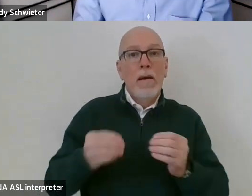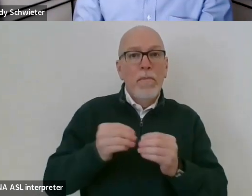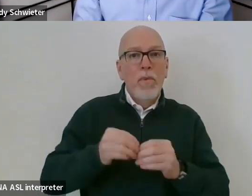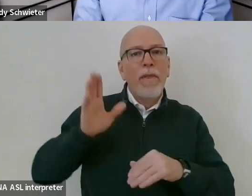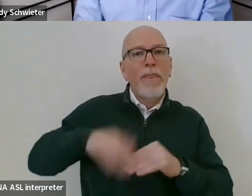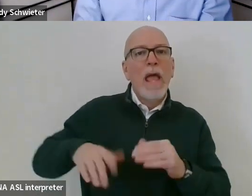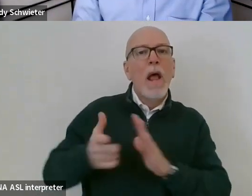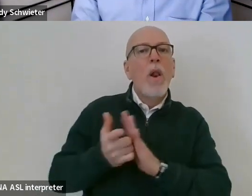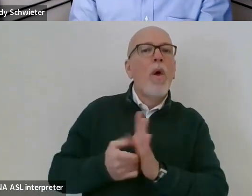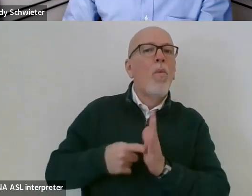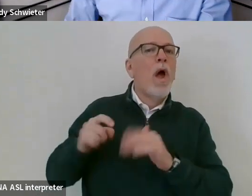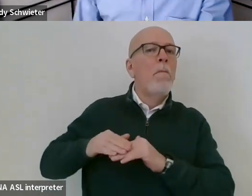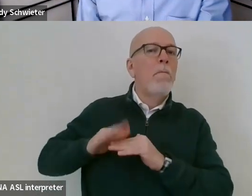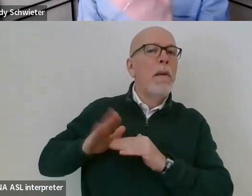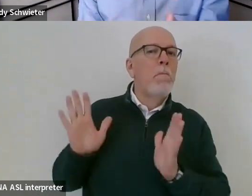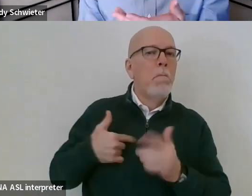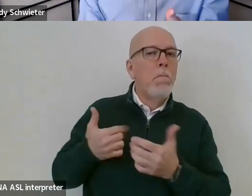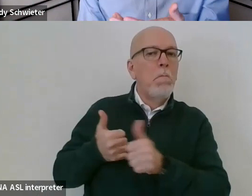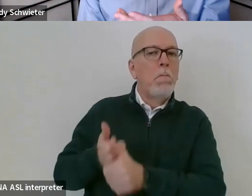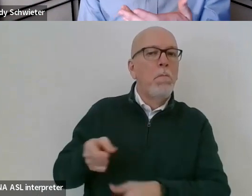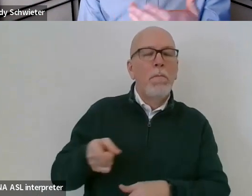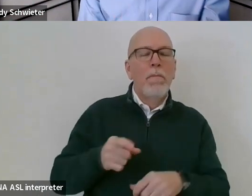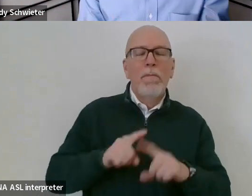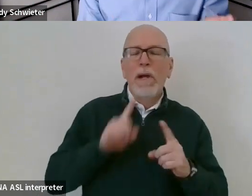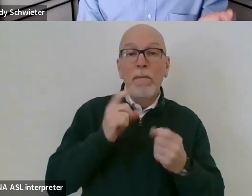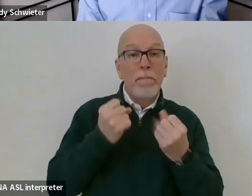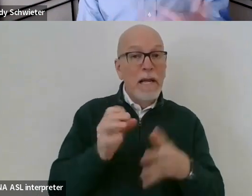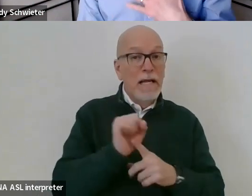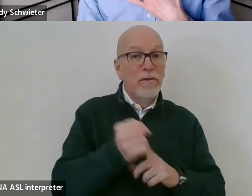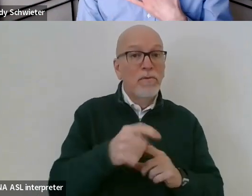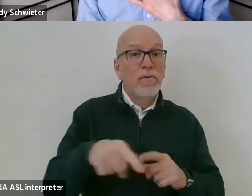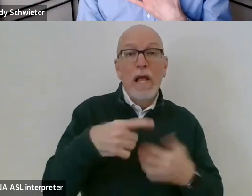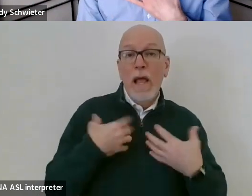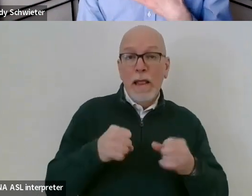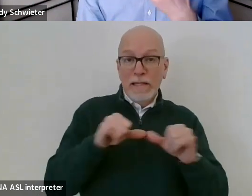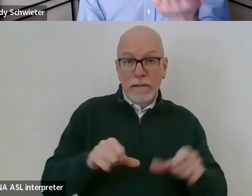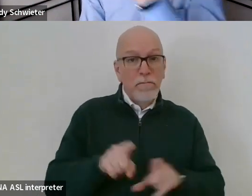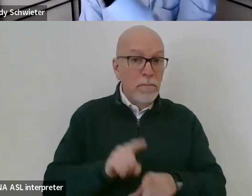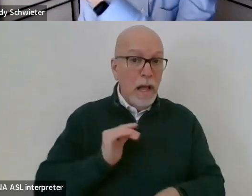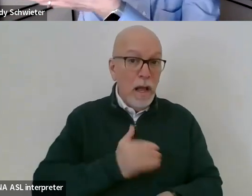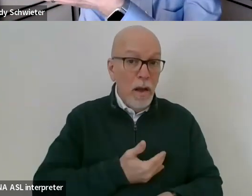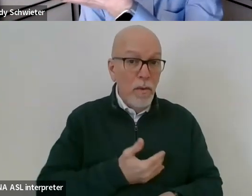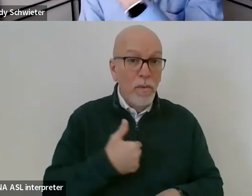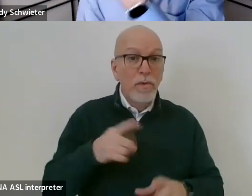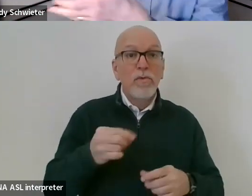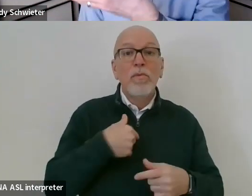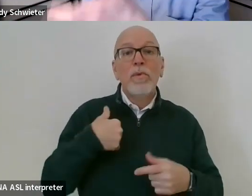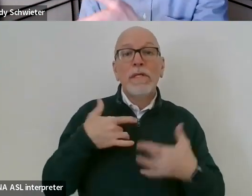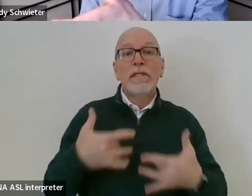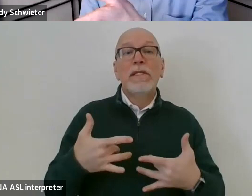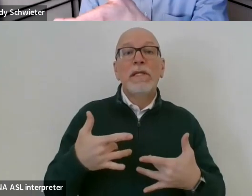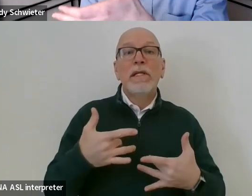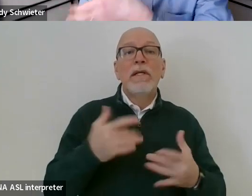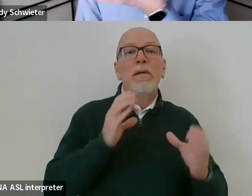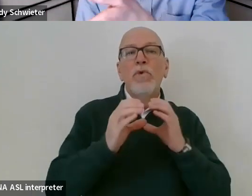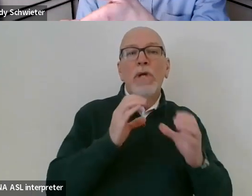is requiring you to. And so in many cases, what health systems do, including ours, is turn to communicating verbally